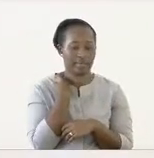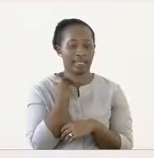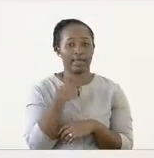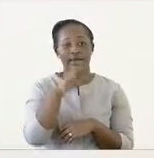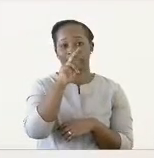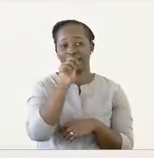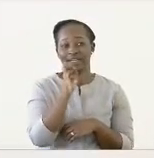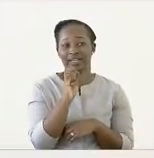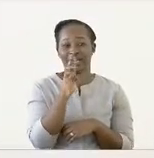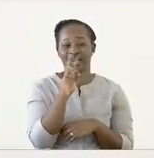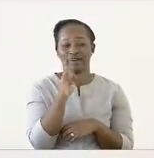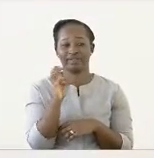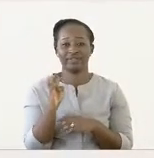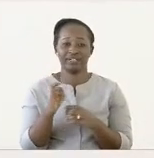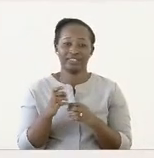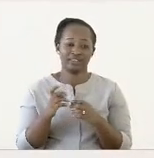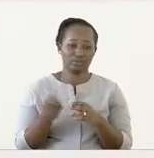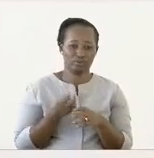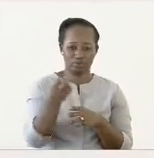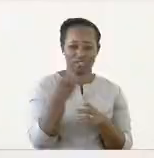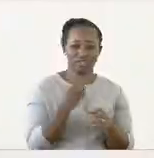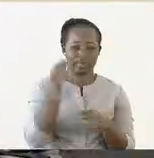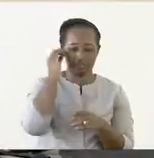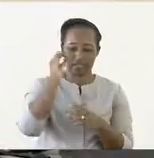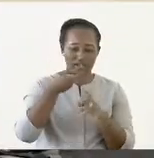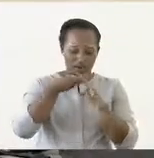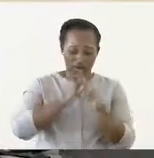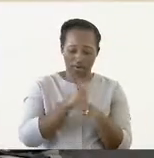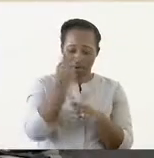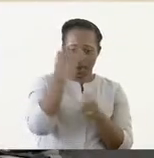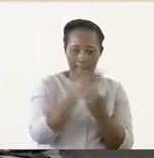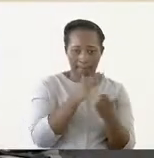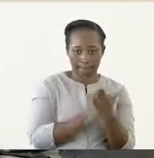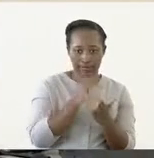nerves, they transmit messages from one part of the body